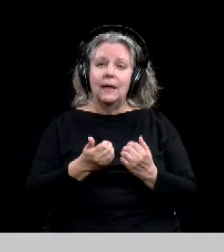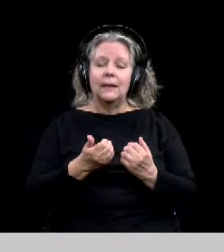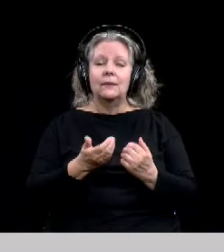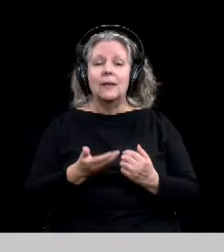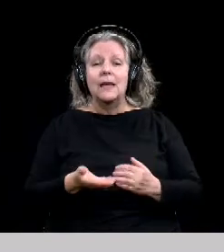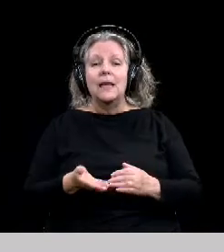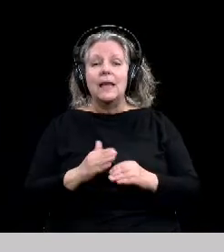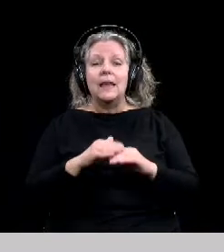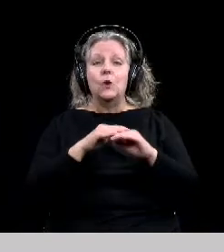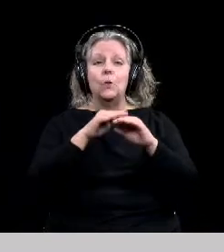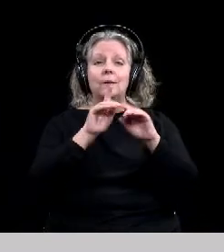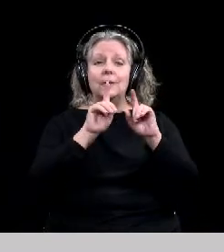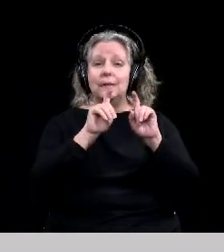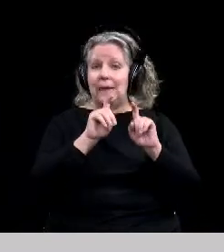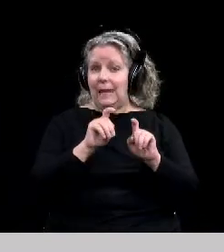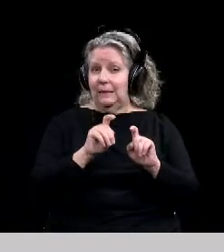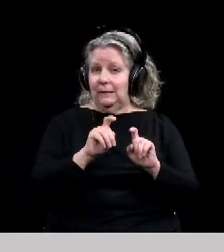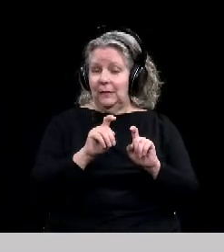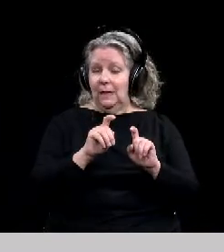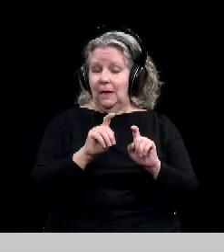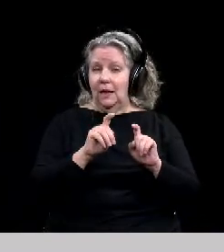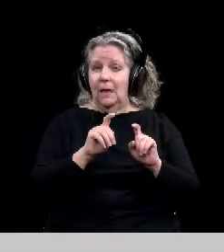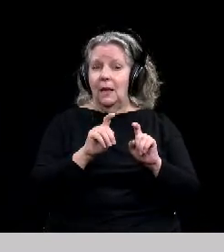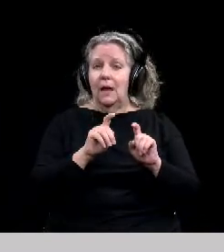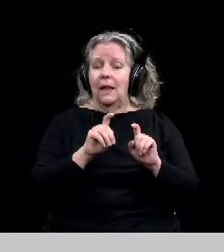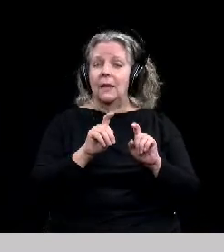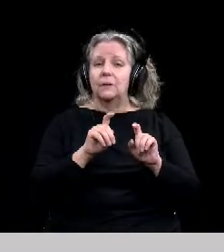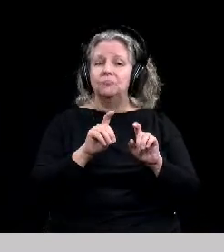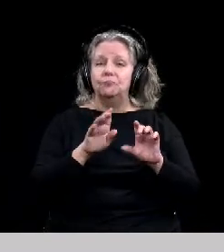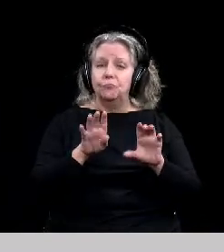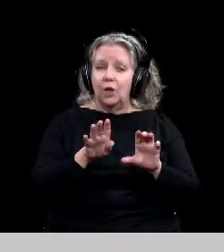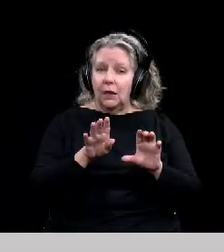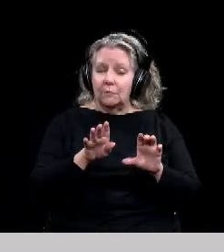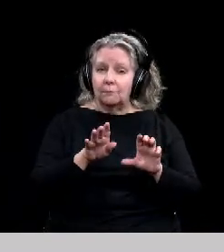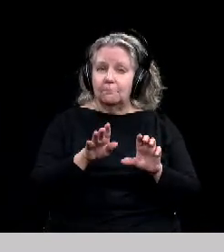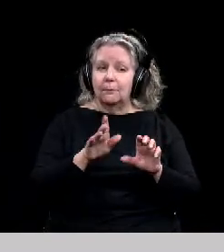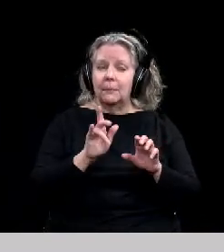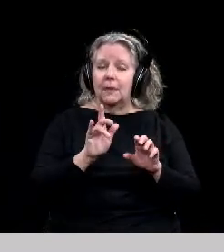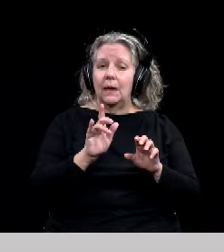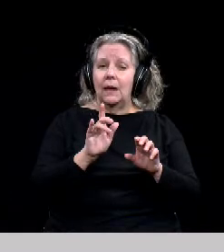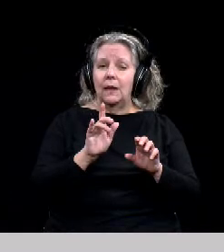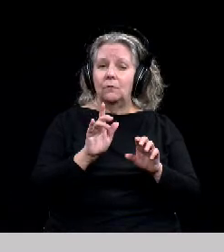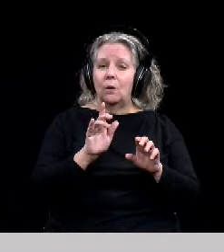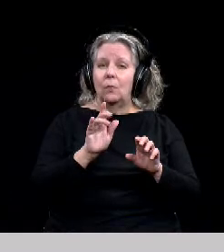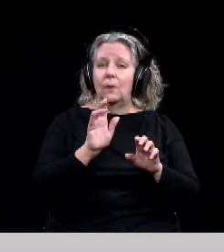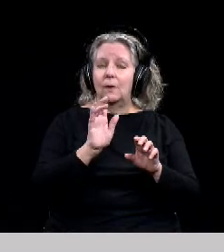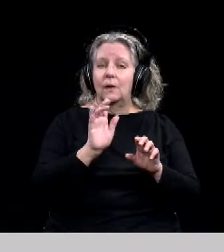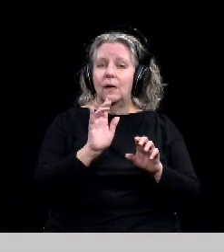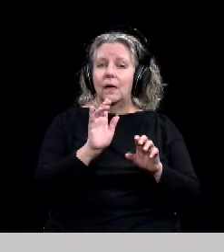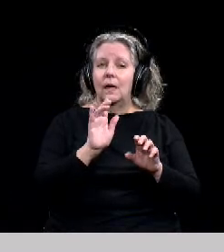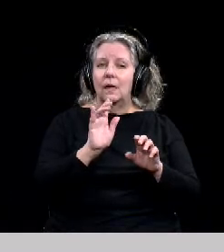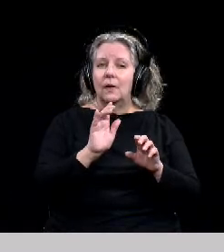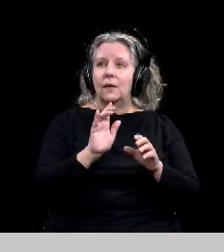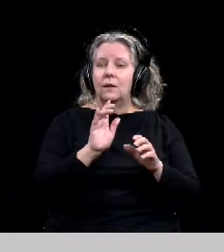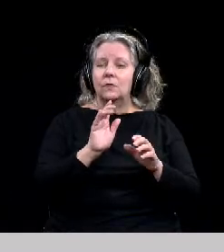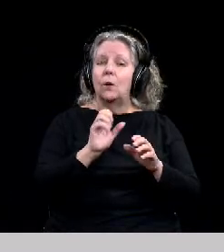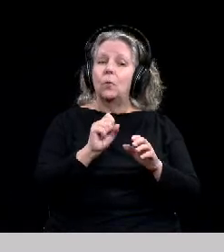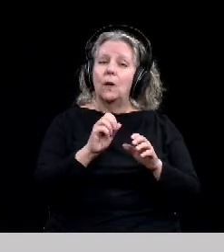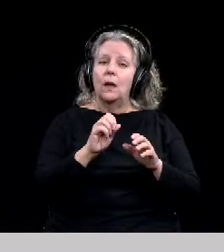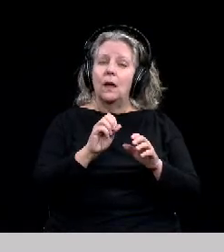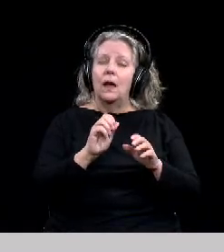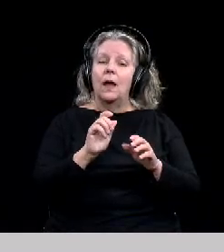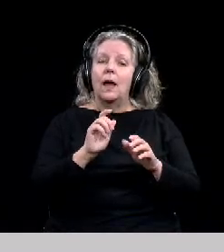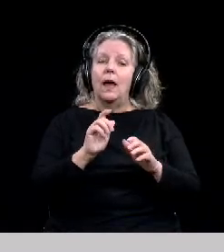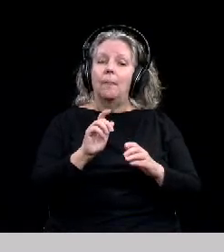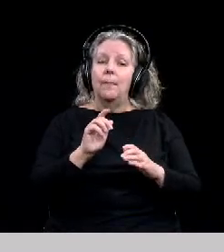community. So this number, a lower positivity rate means that we're discovering